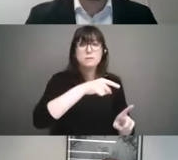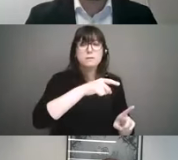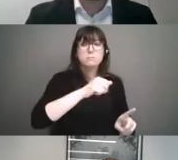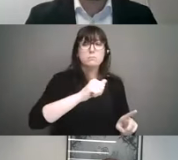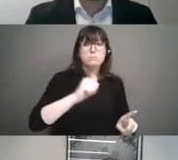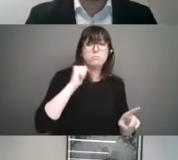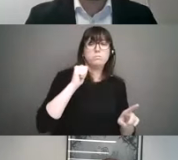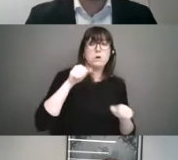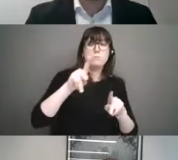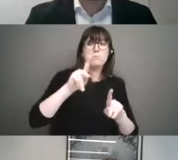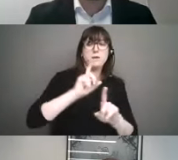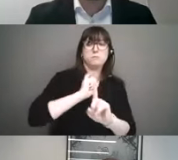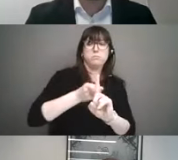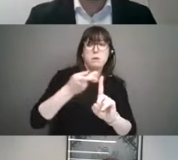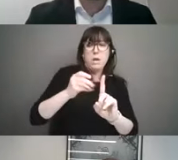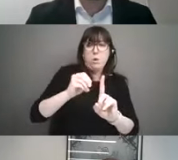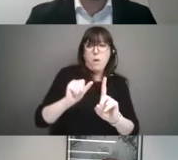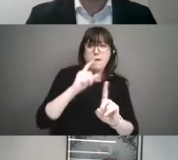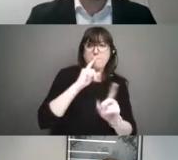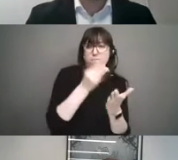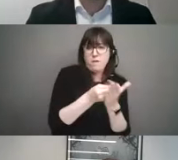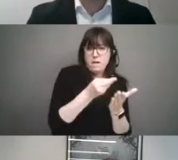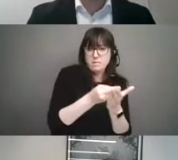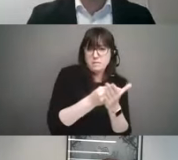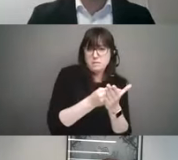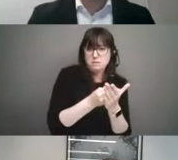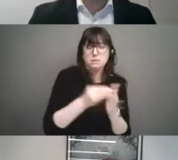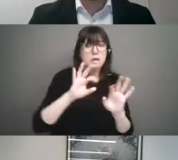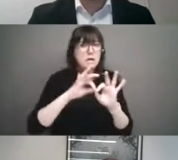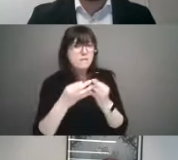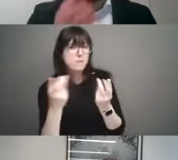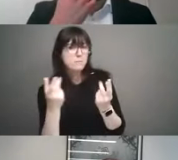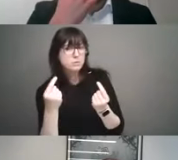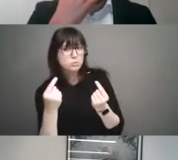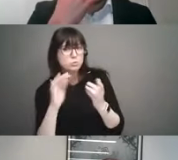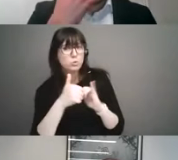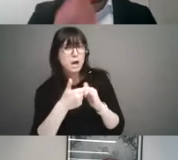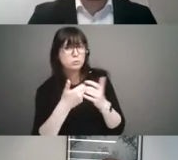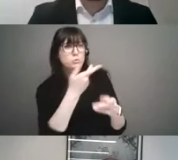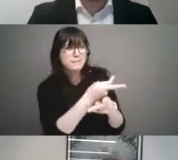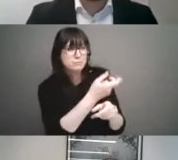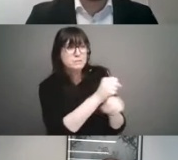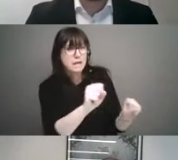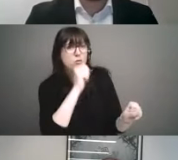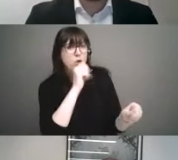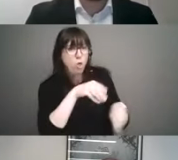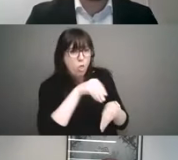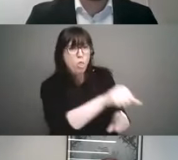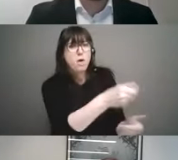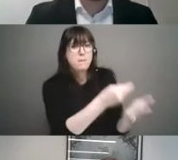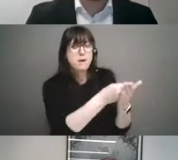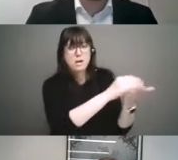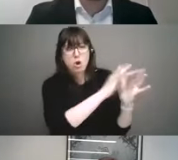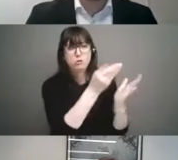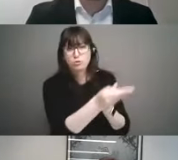manage their finances on his behalf, what steps can a family member pursue to keep the dad safe? Right.